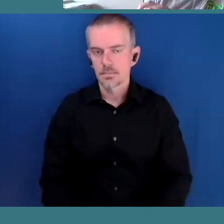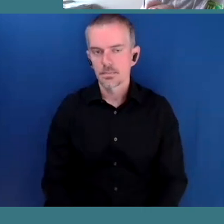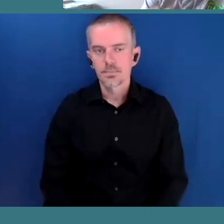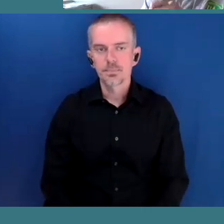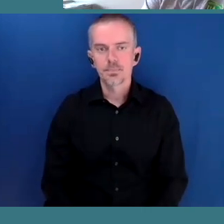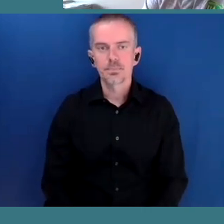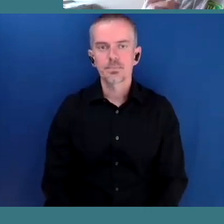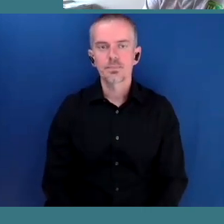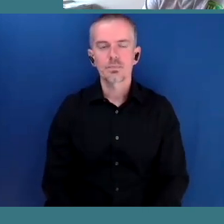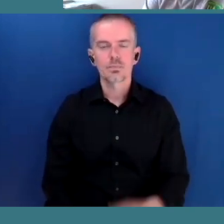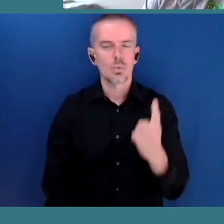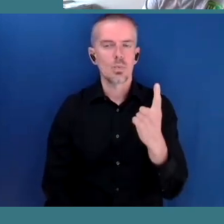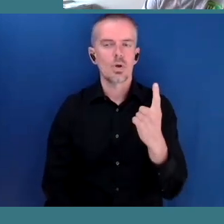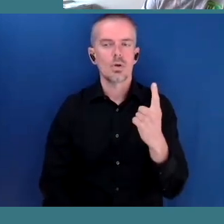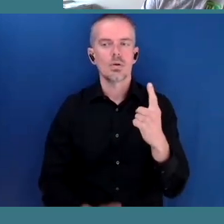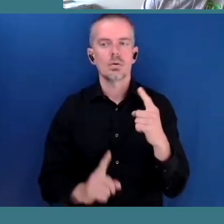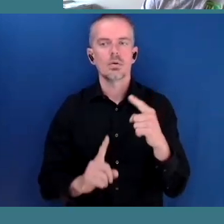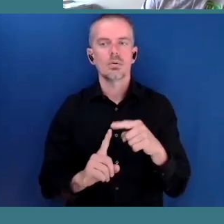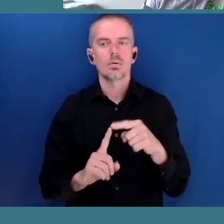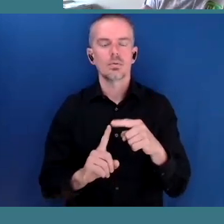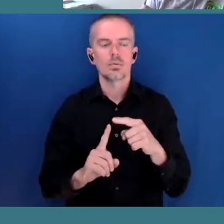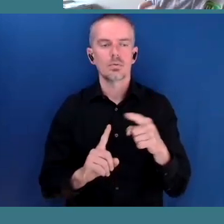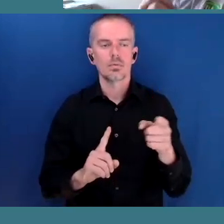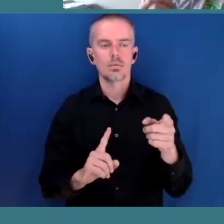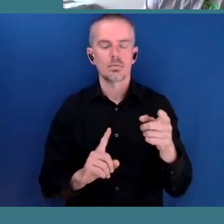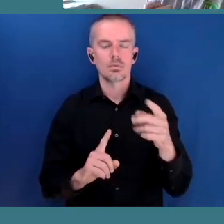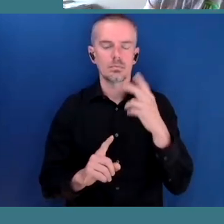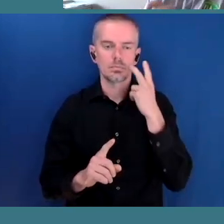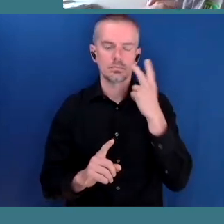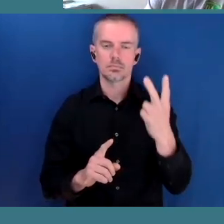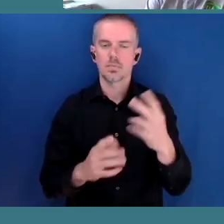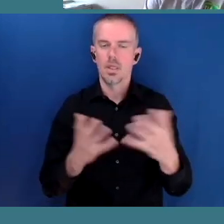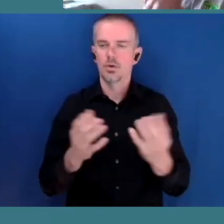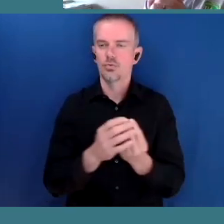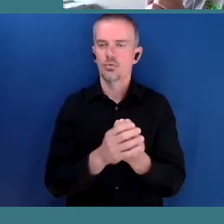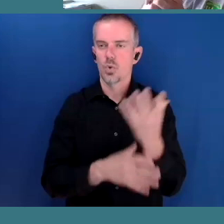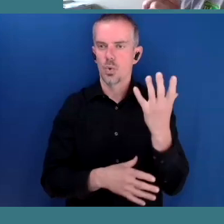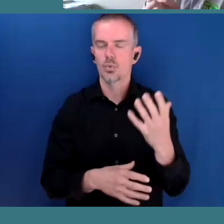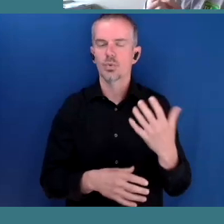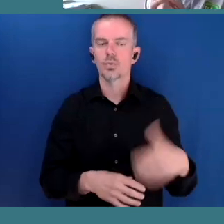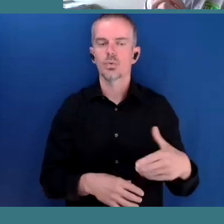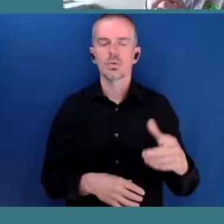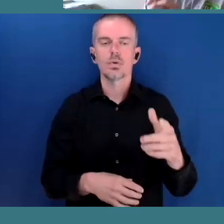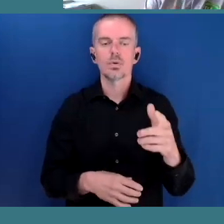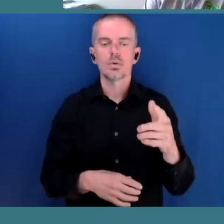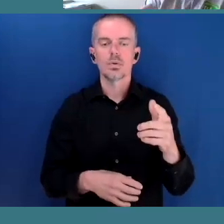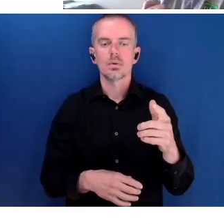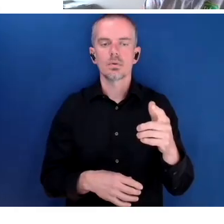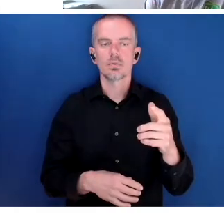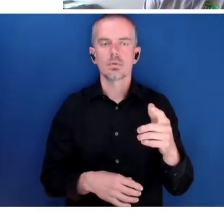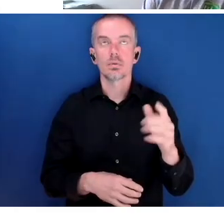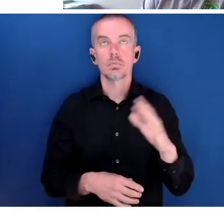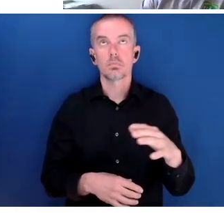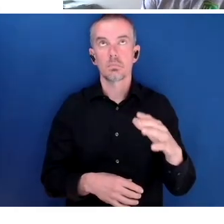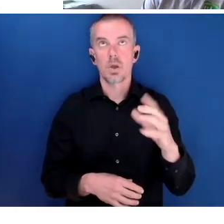I think one area that we've certainly seen a lot of that growth is approximately half of the supplemental